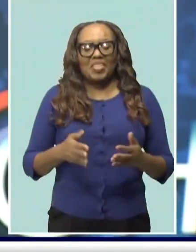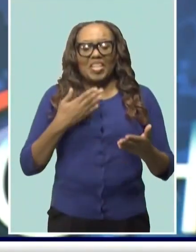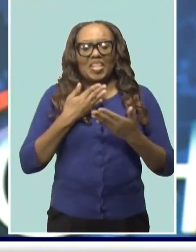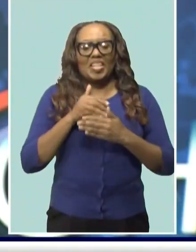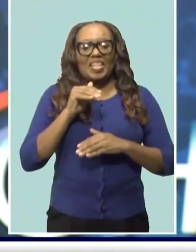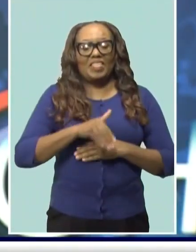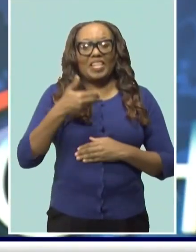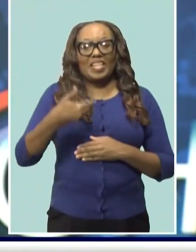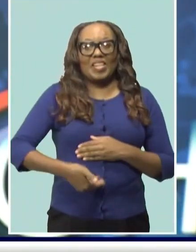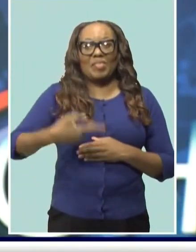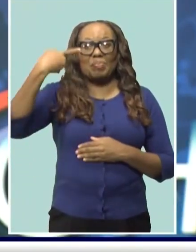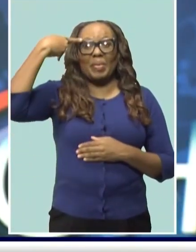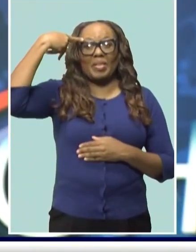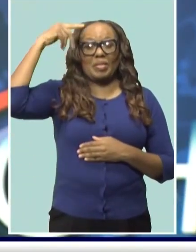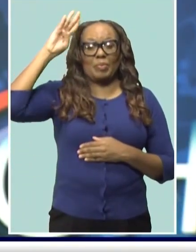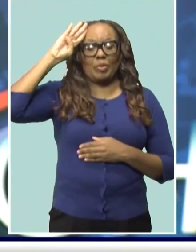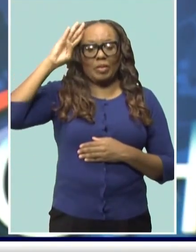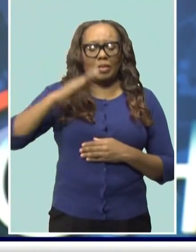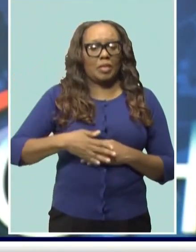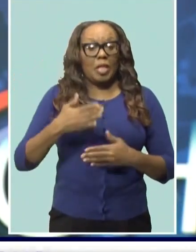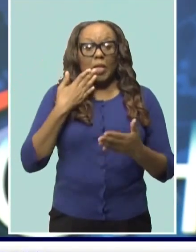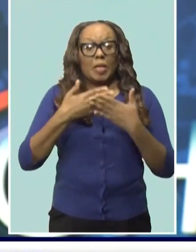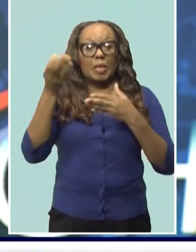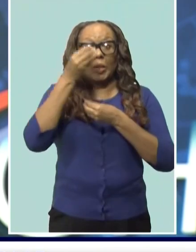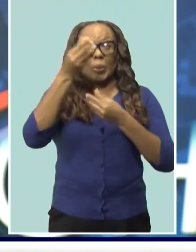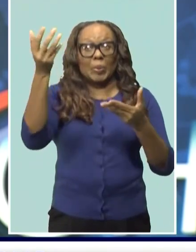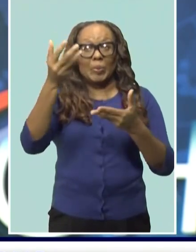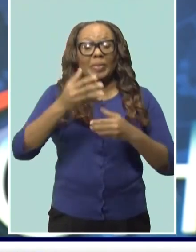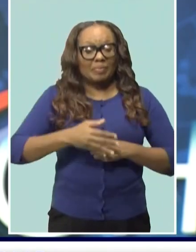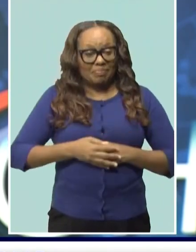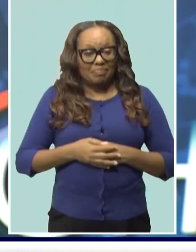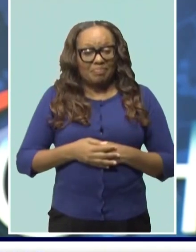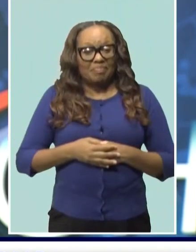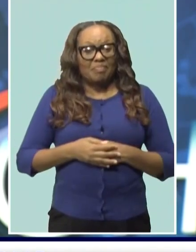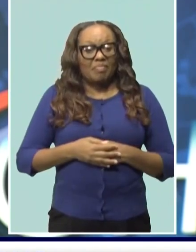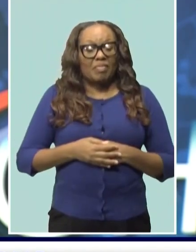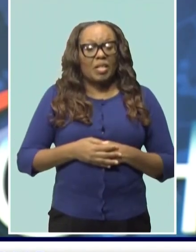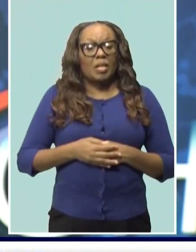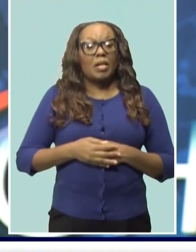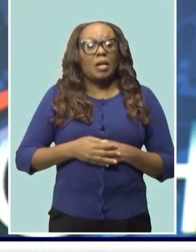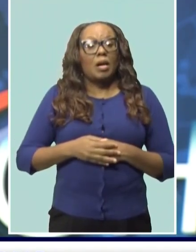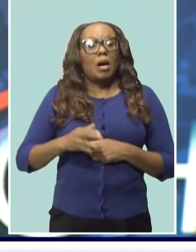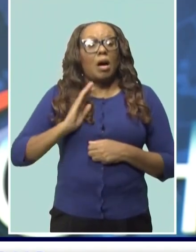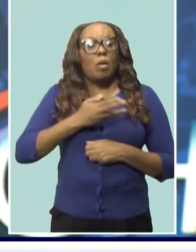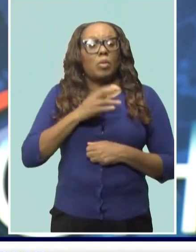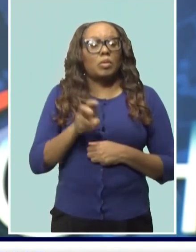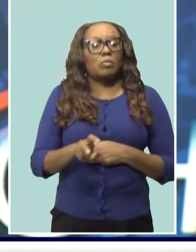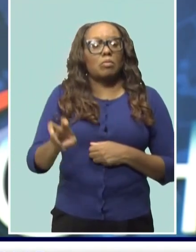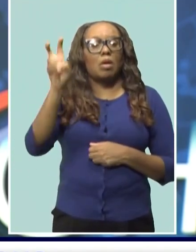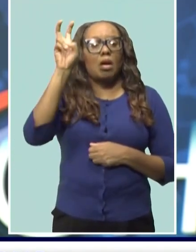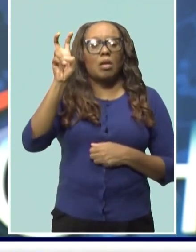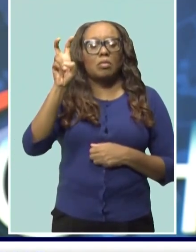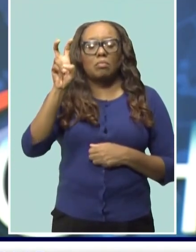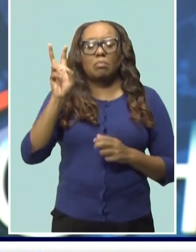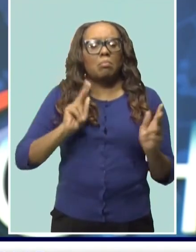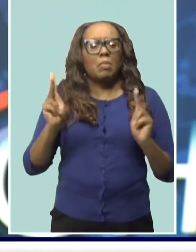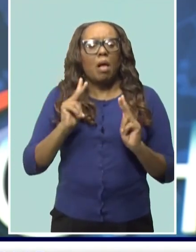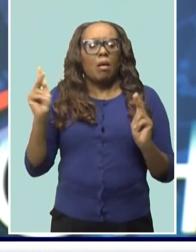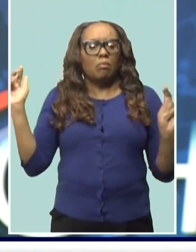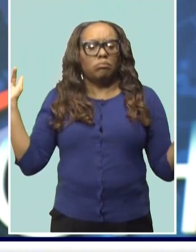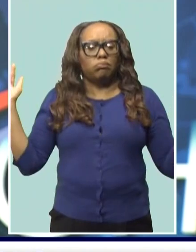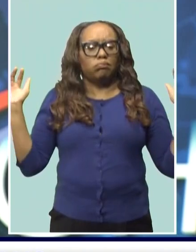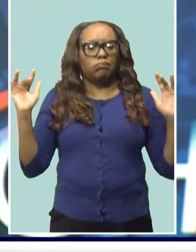Good evening, I'm Pearson Bowen. Some good news tonight about the island's tourism sector. Officials are saying arrival figures could